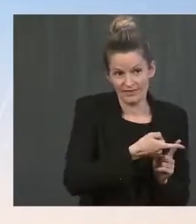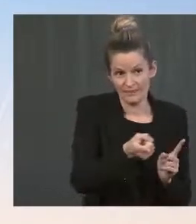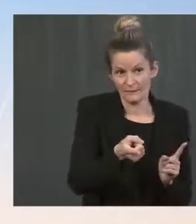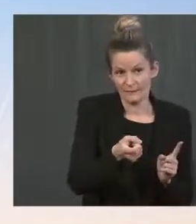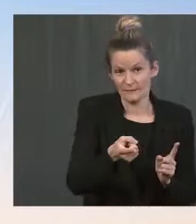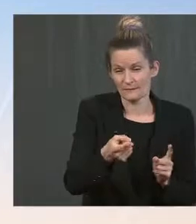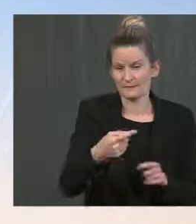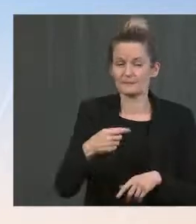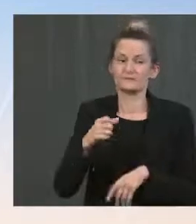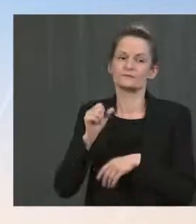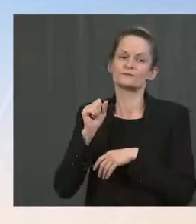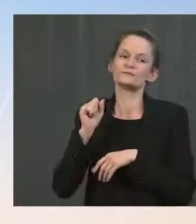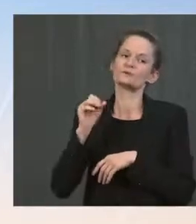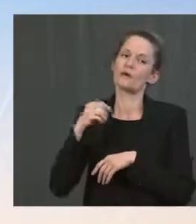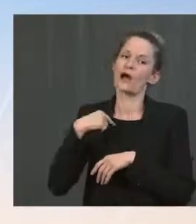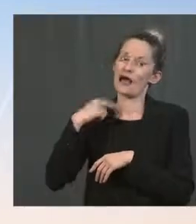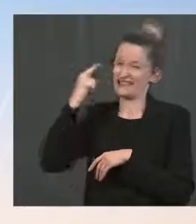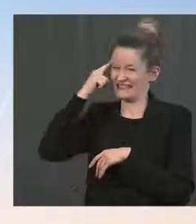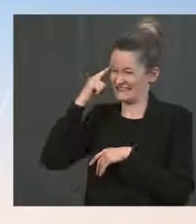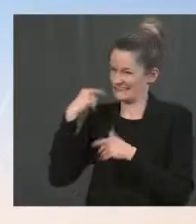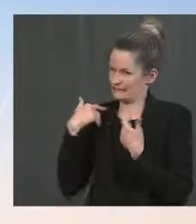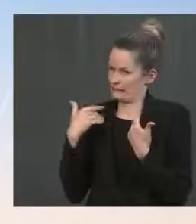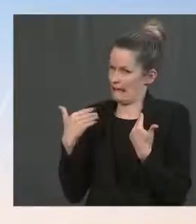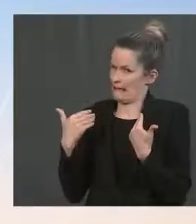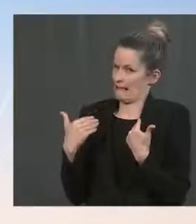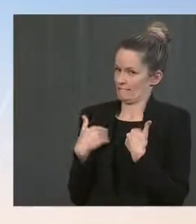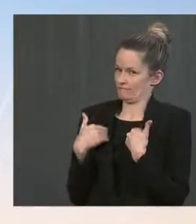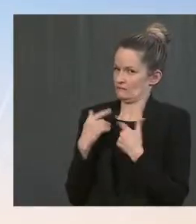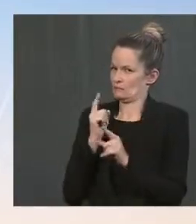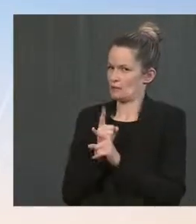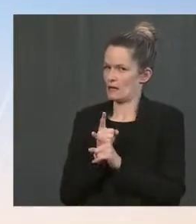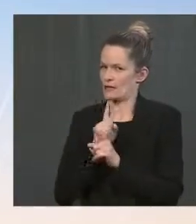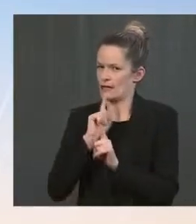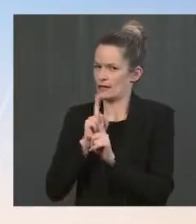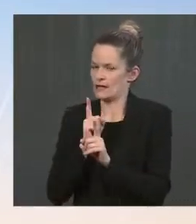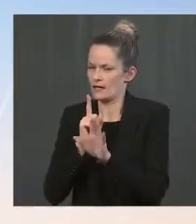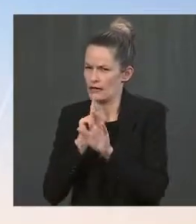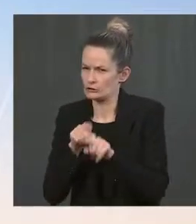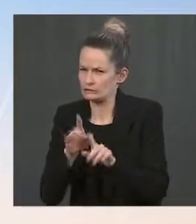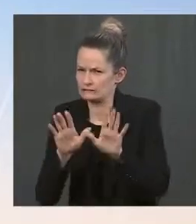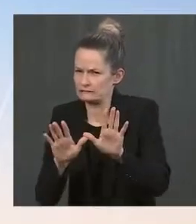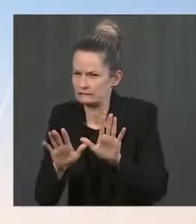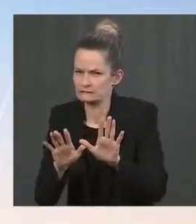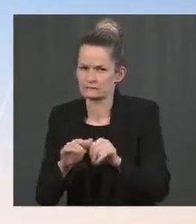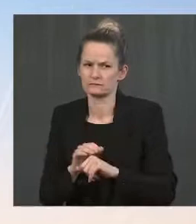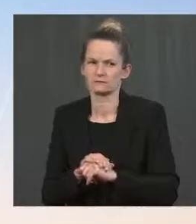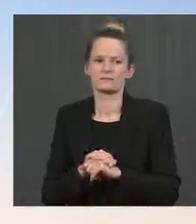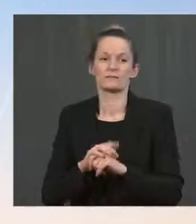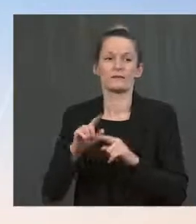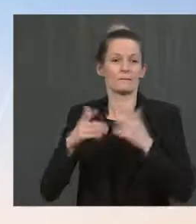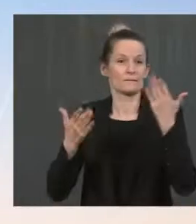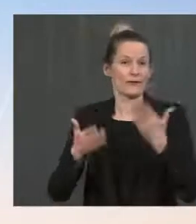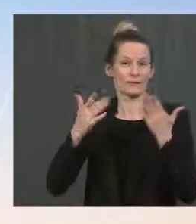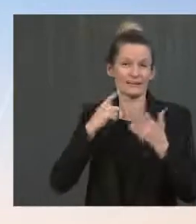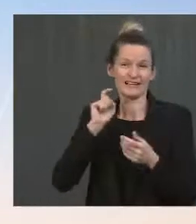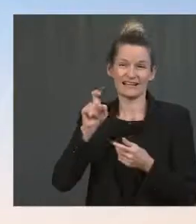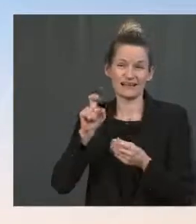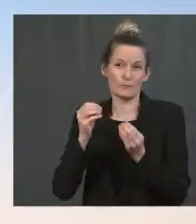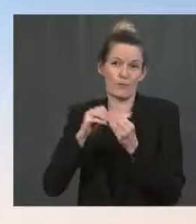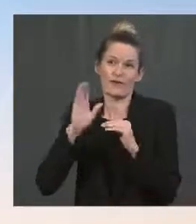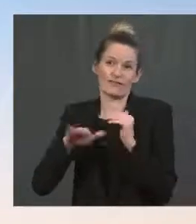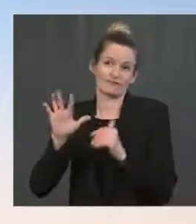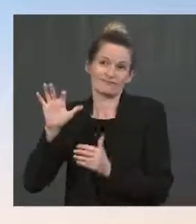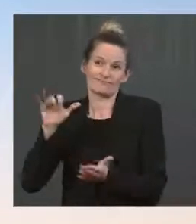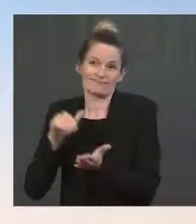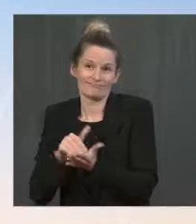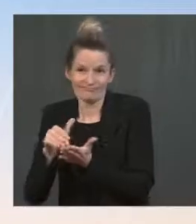here, and we may end up looking at numbers north of $500 million. More interested in, I guess, incentivizing or building production